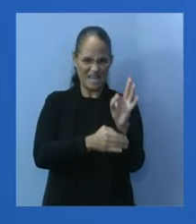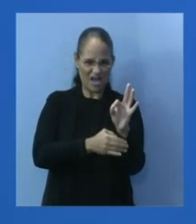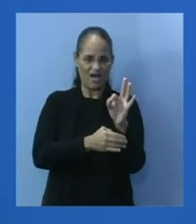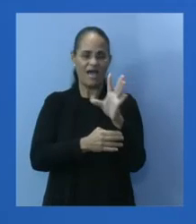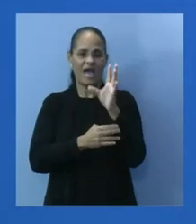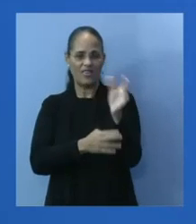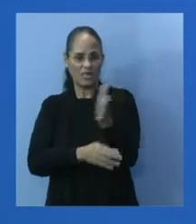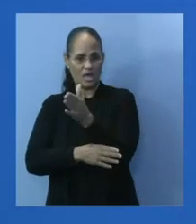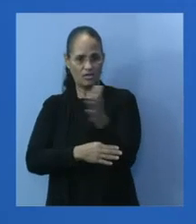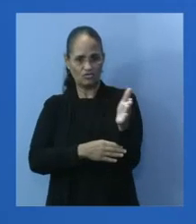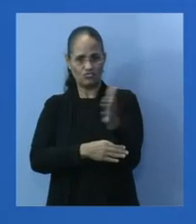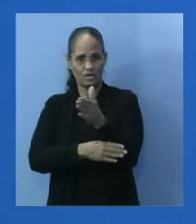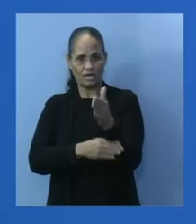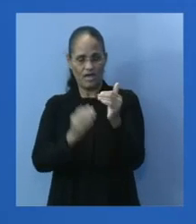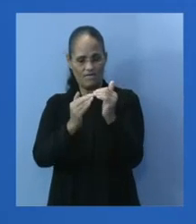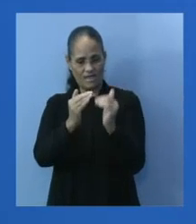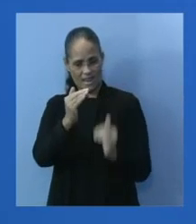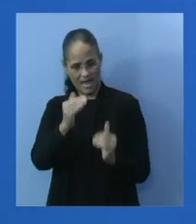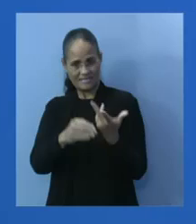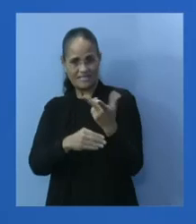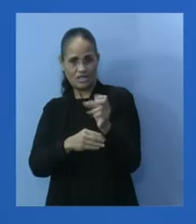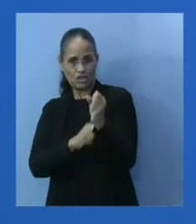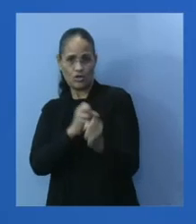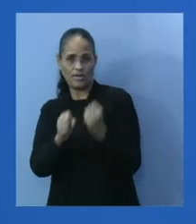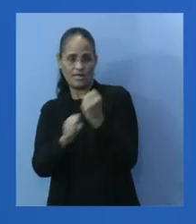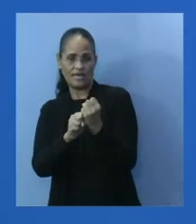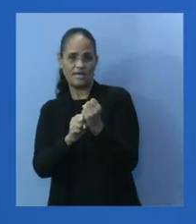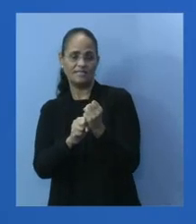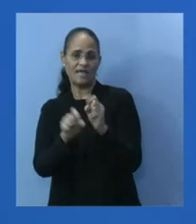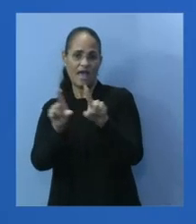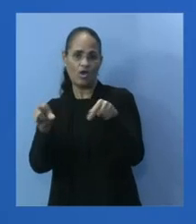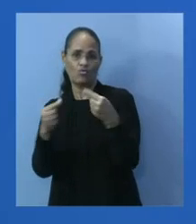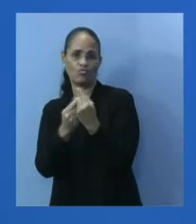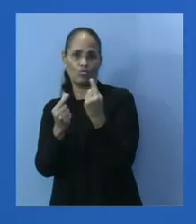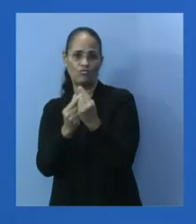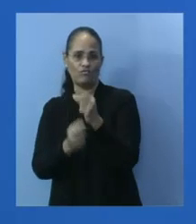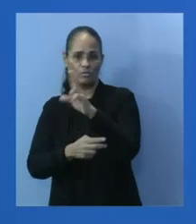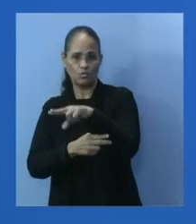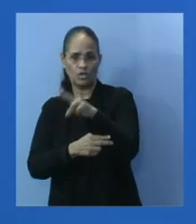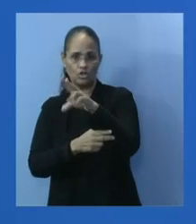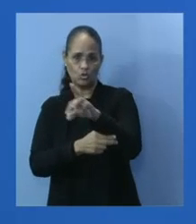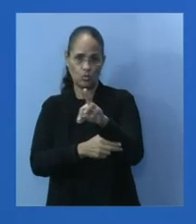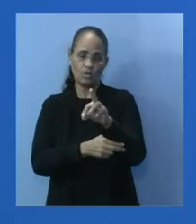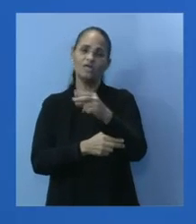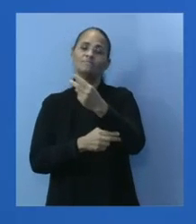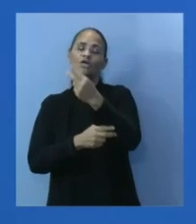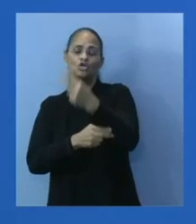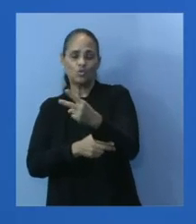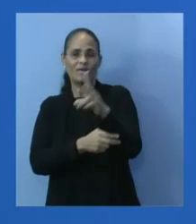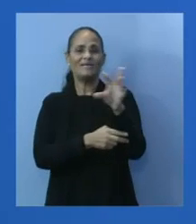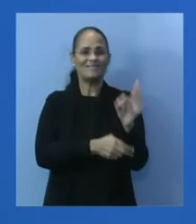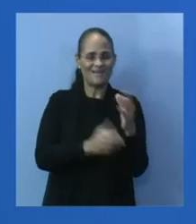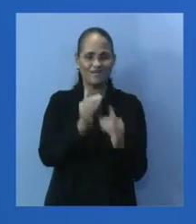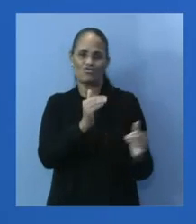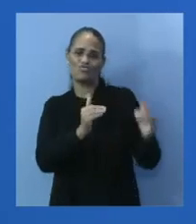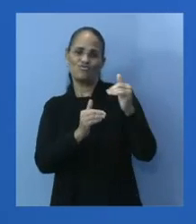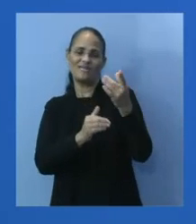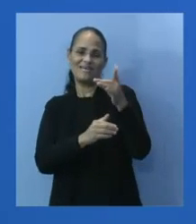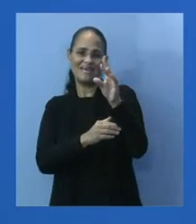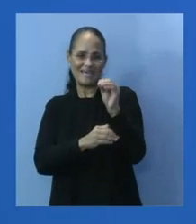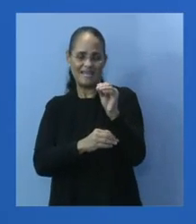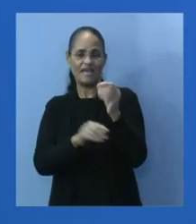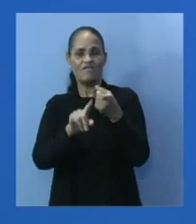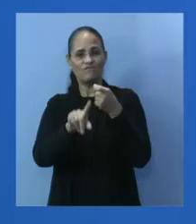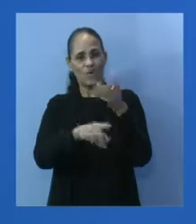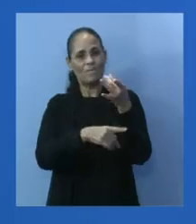age range from less than 30 years, and that age group is from 20 to 29 years, to greater than 80 years, and that age group is from